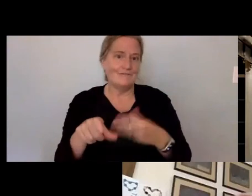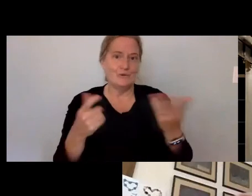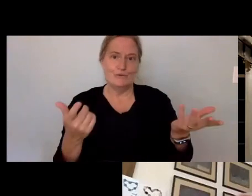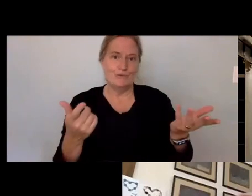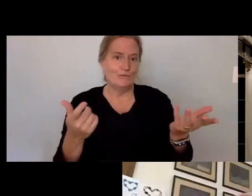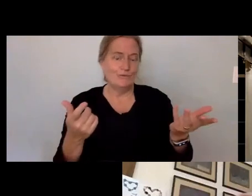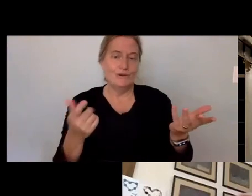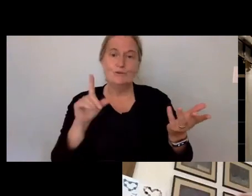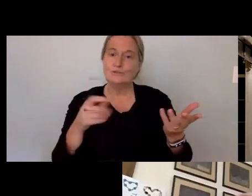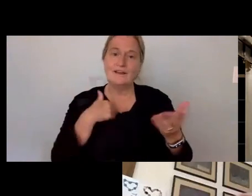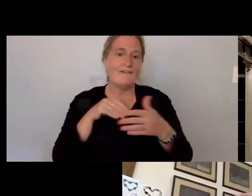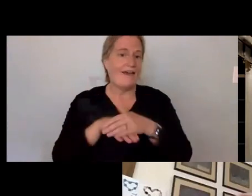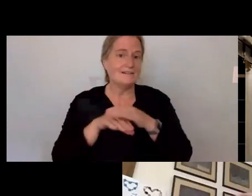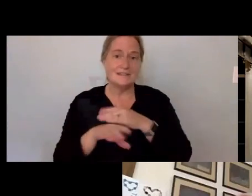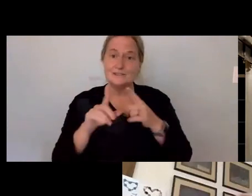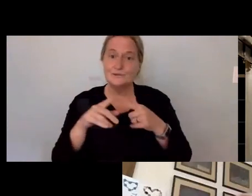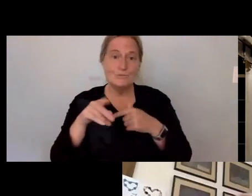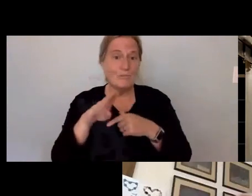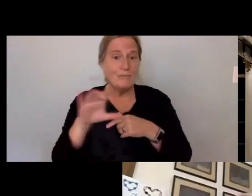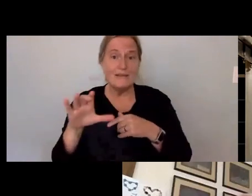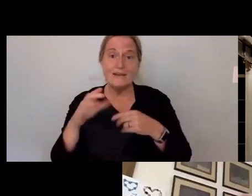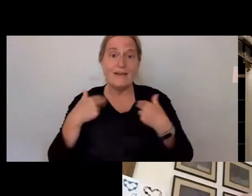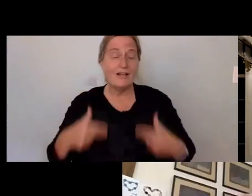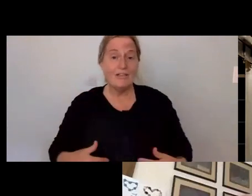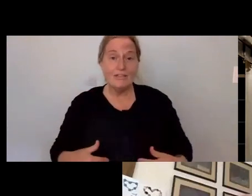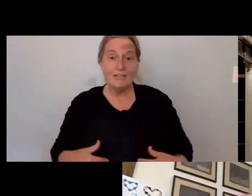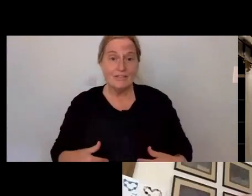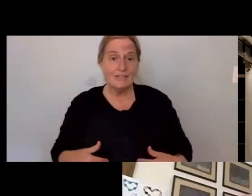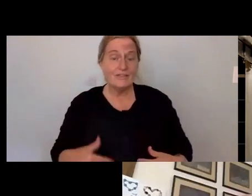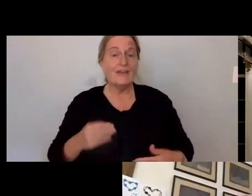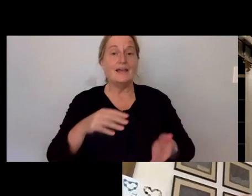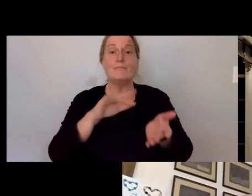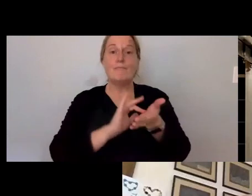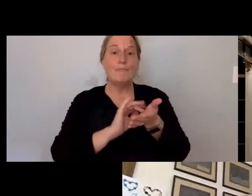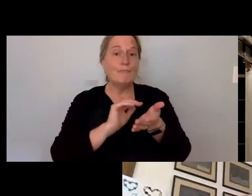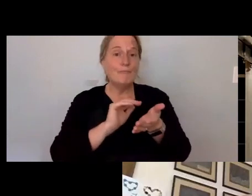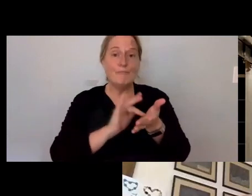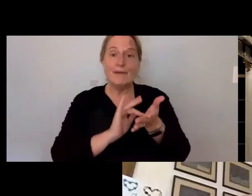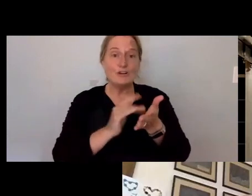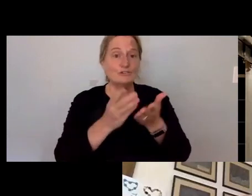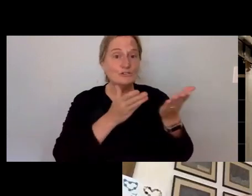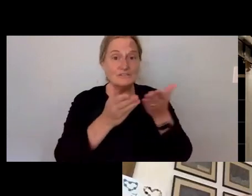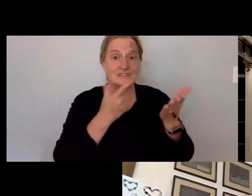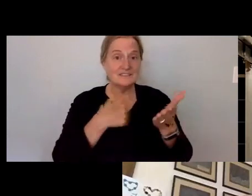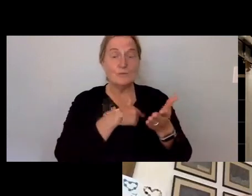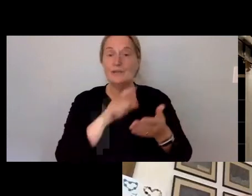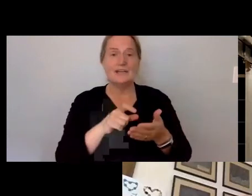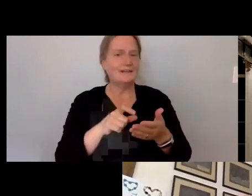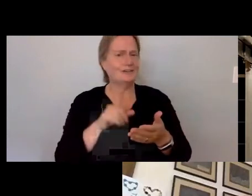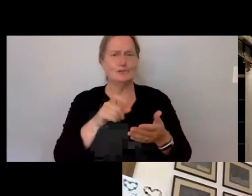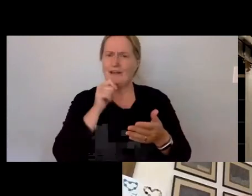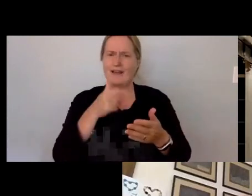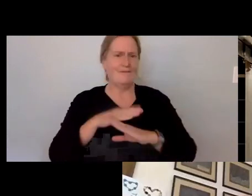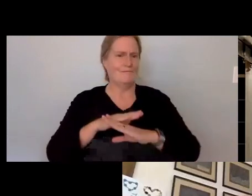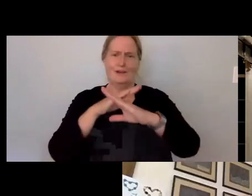health and or health and medical services that we need right now. And so this whole business of